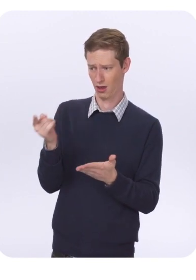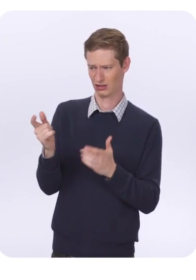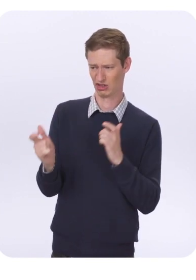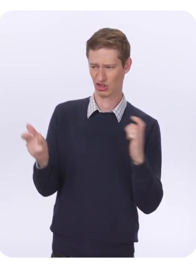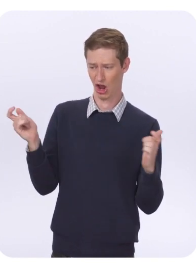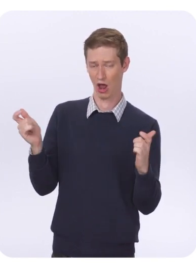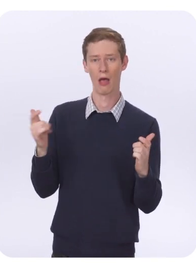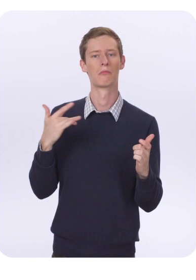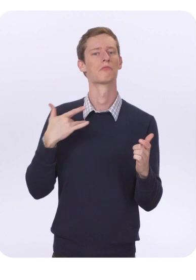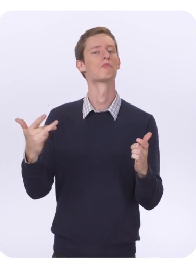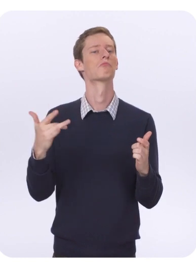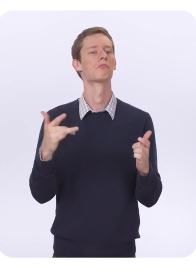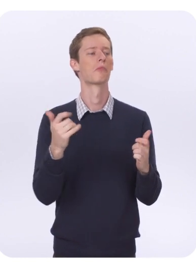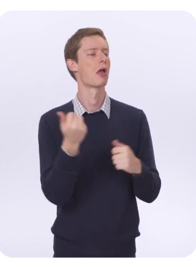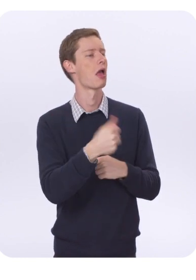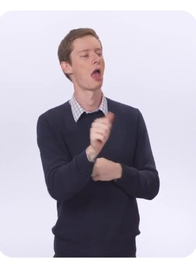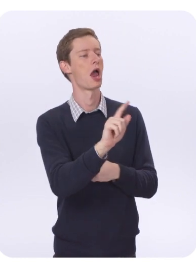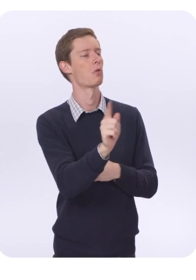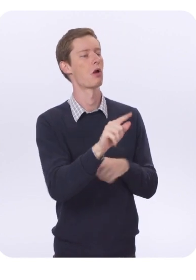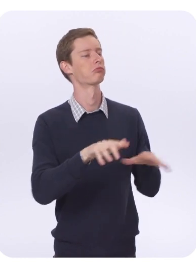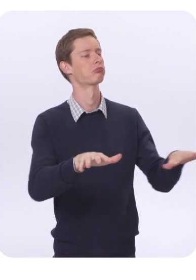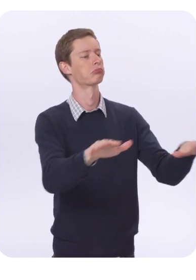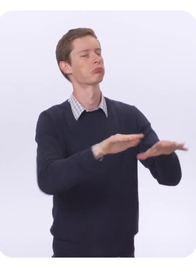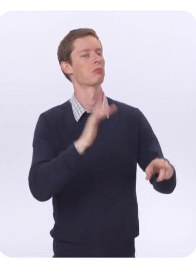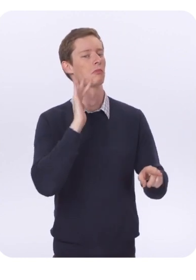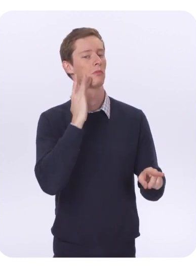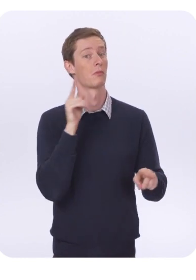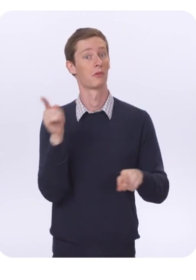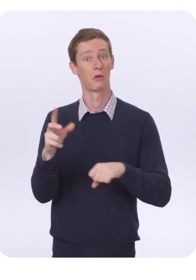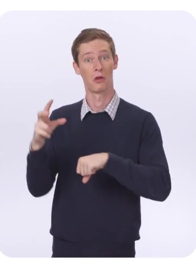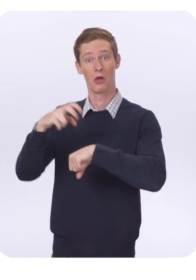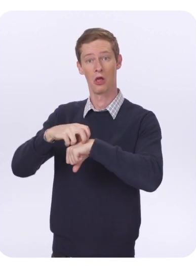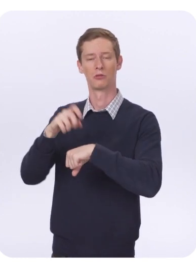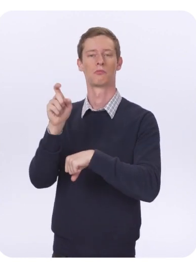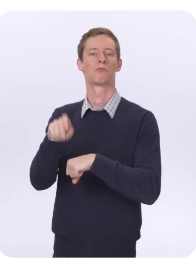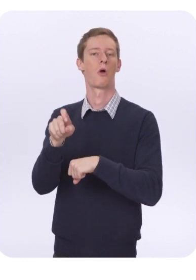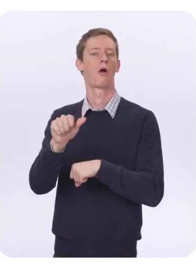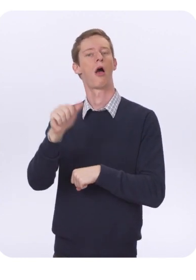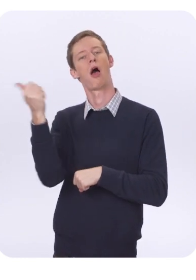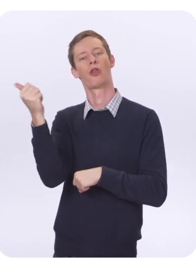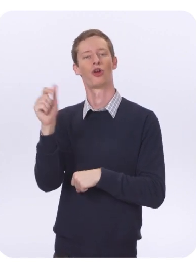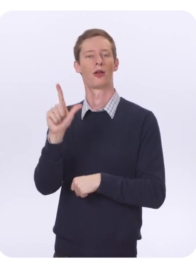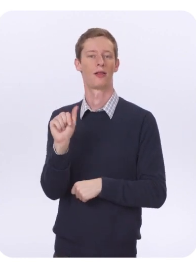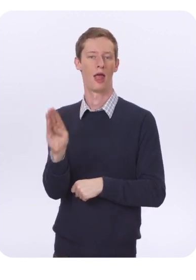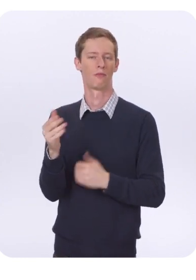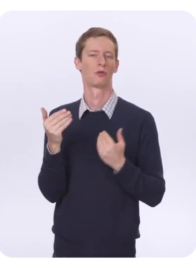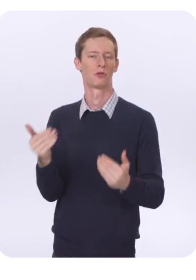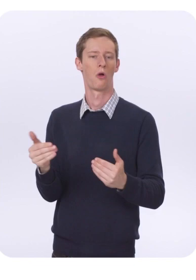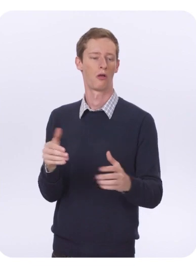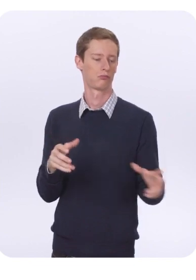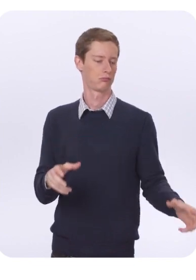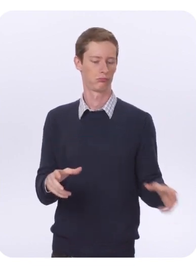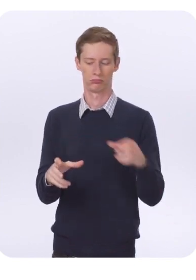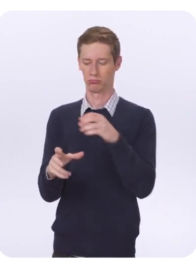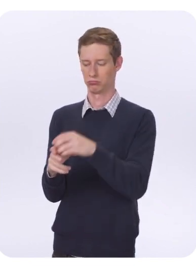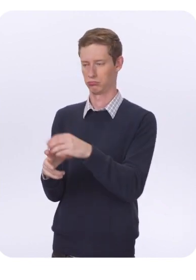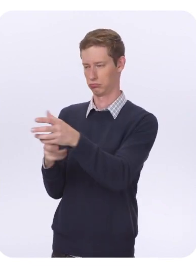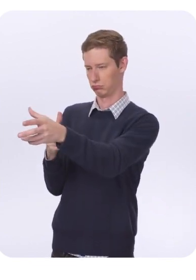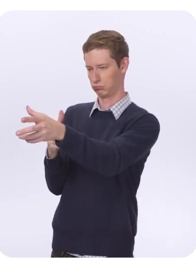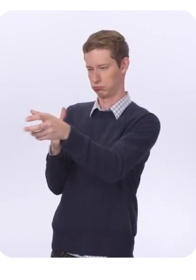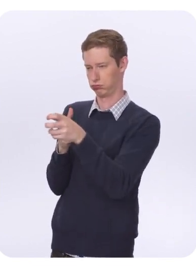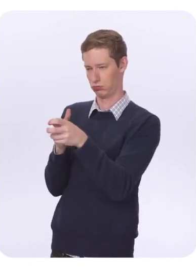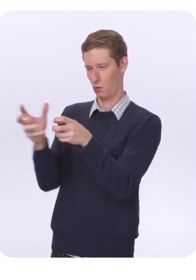there are bacteria, but this one belongs to another Kurzgesagt lab. Let's grab a capsule and collect it so I can return